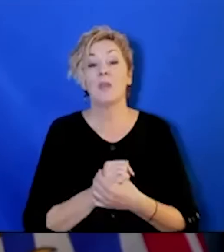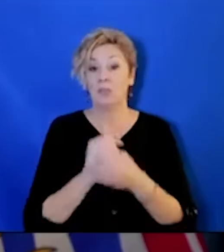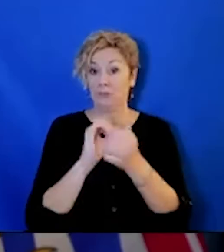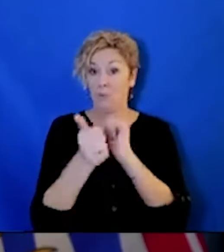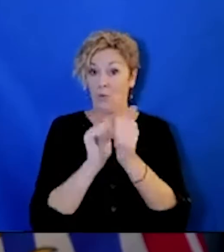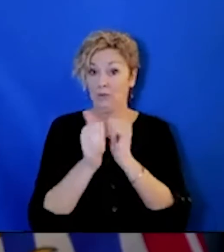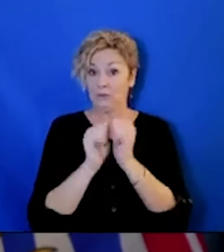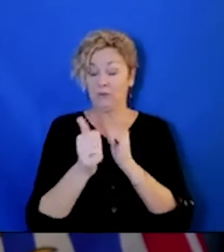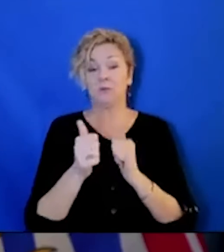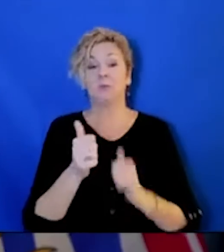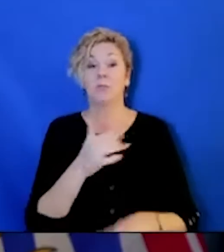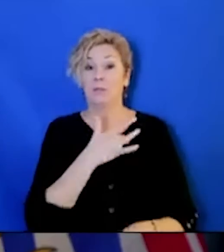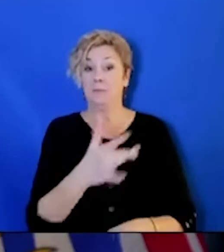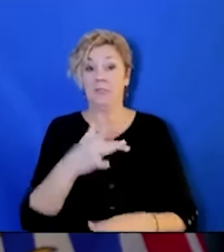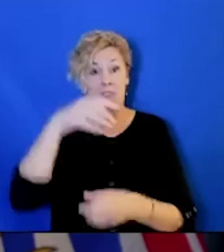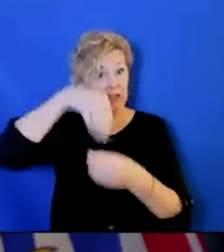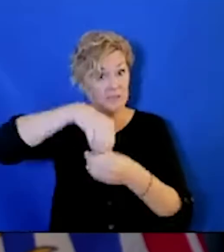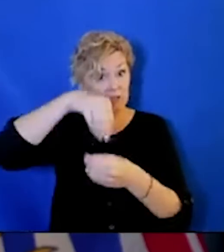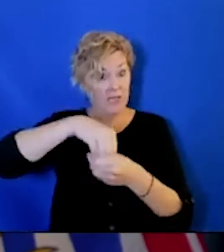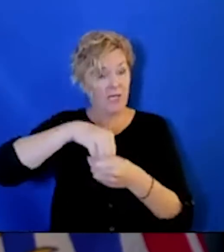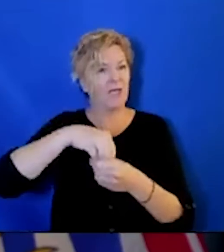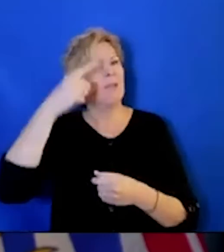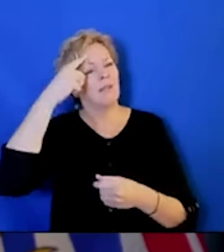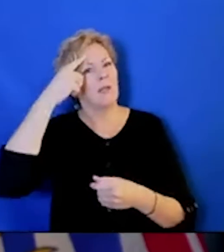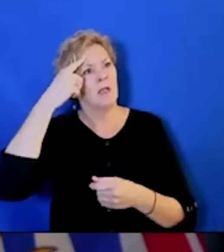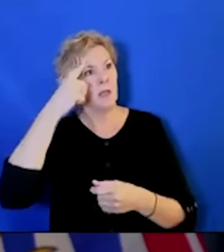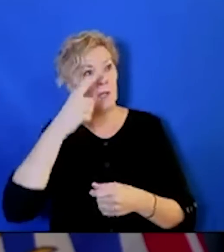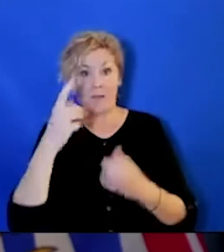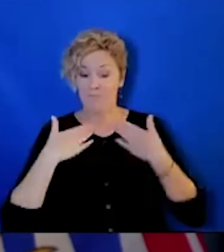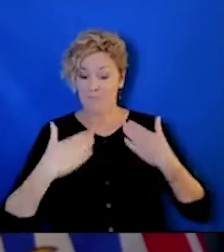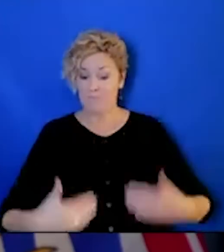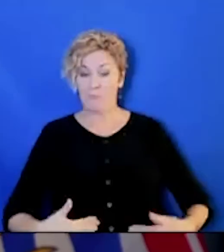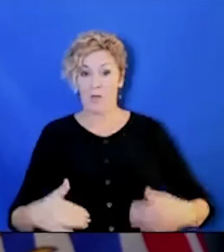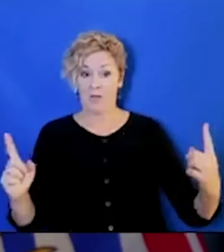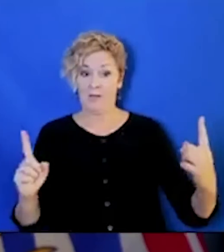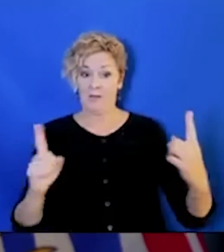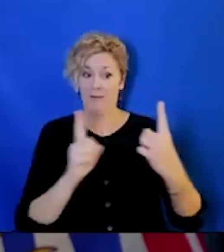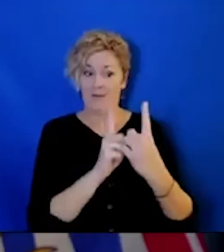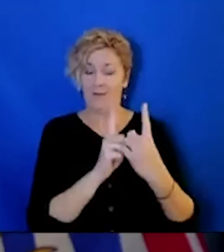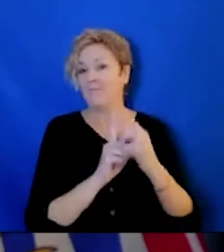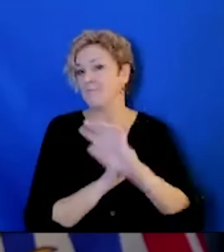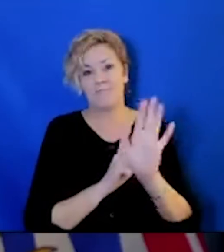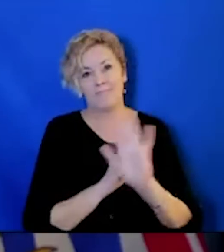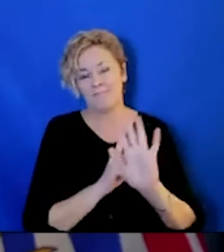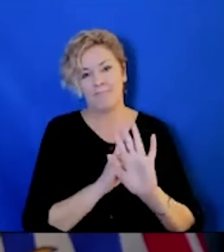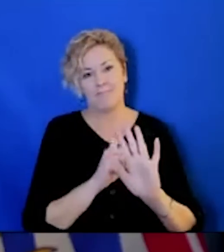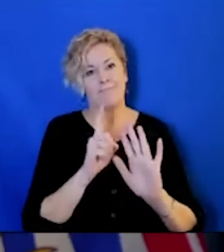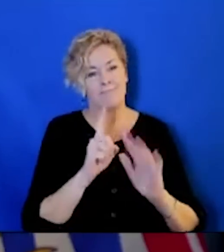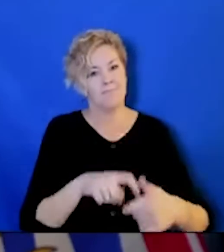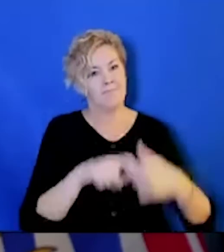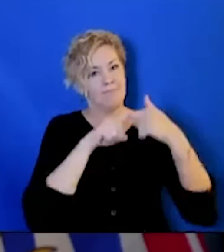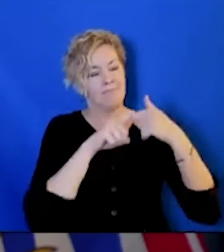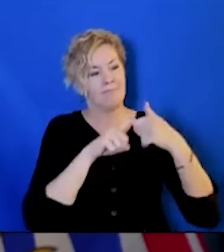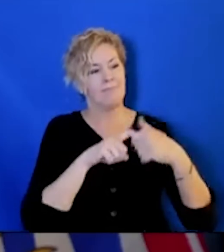can continue to play these sports like curling or swimming in pools. But we need to pay